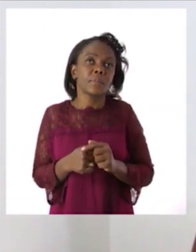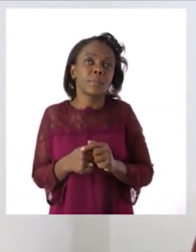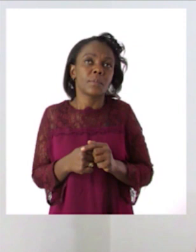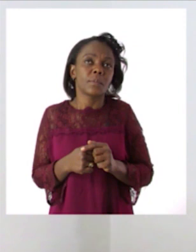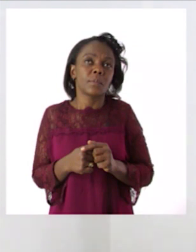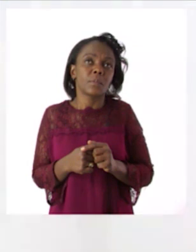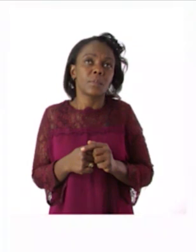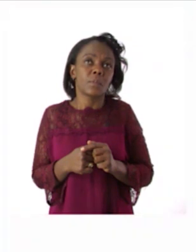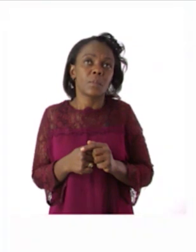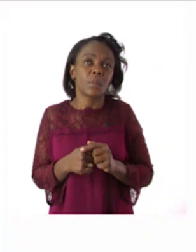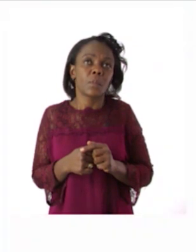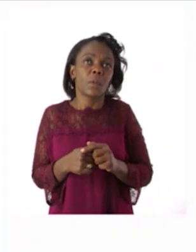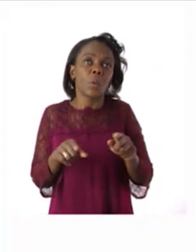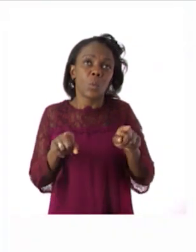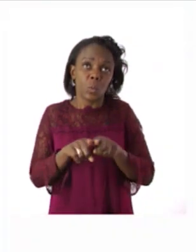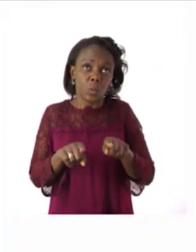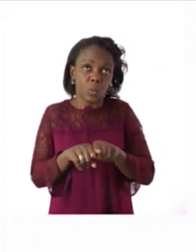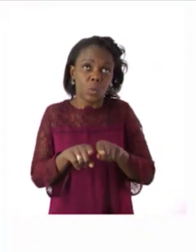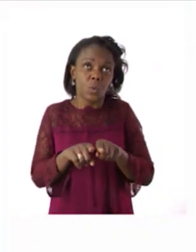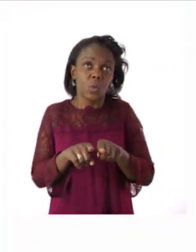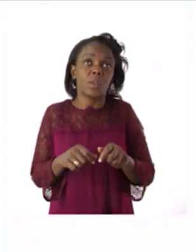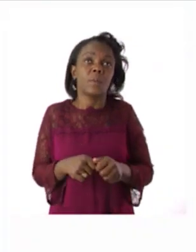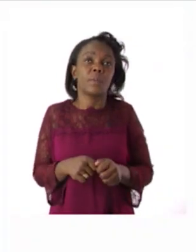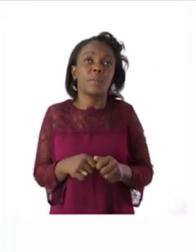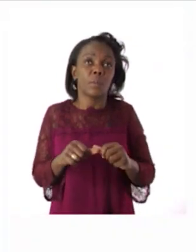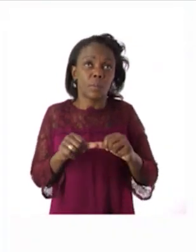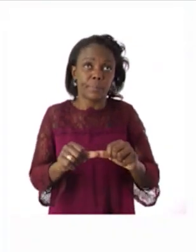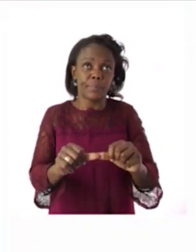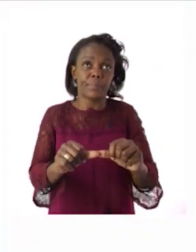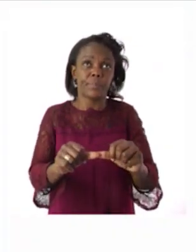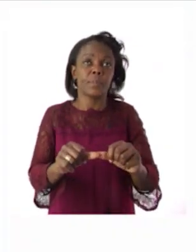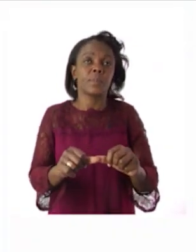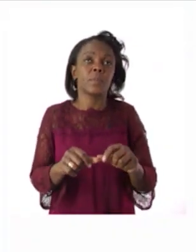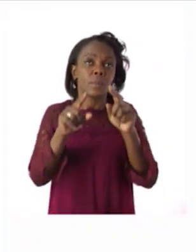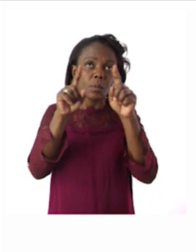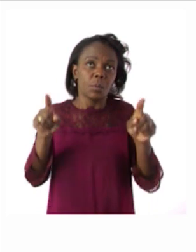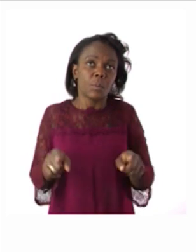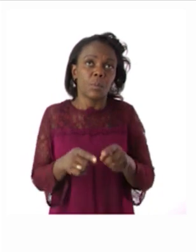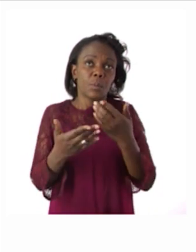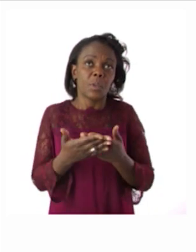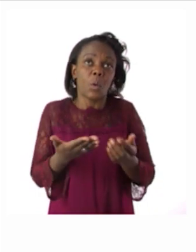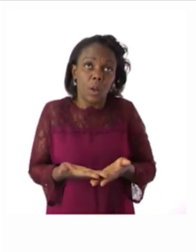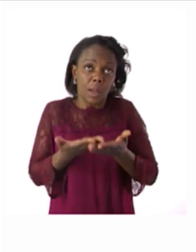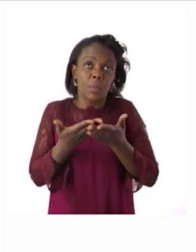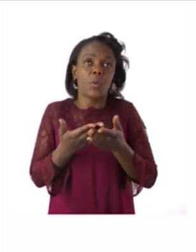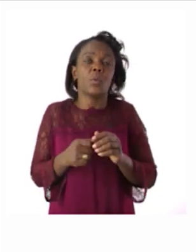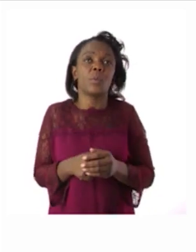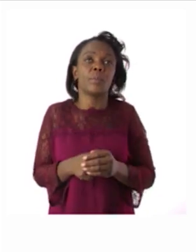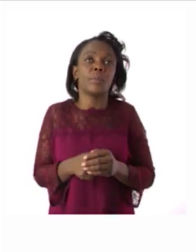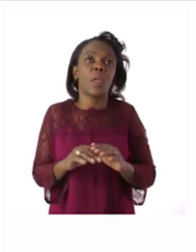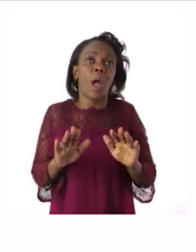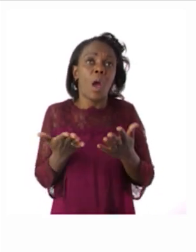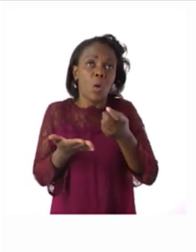like you to do the same with all other pictures. The pictures are there, they will give you a clue. And then what you have to do is just to